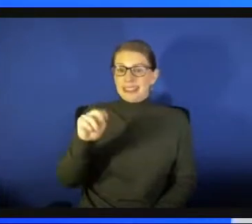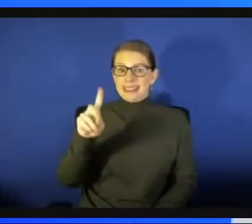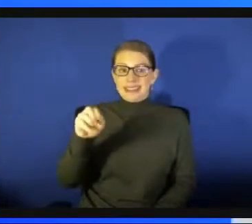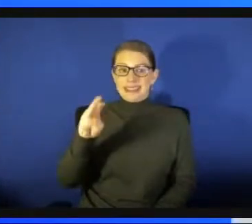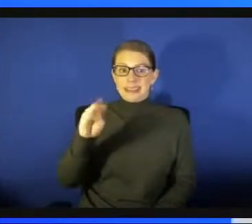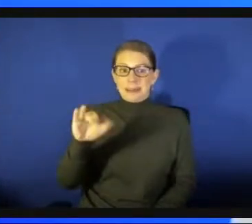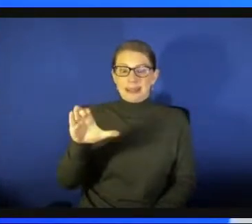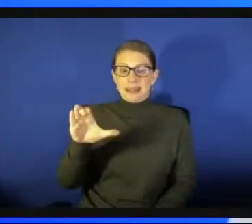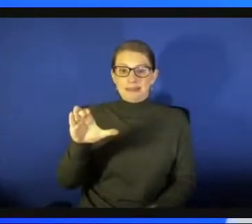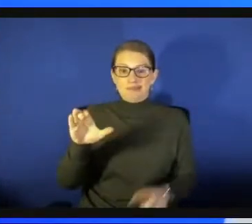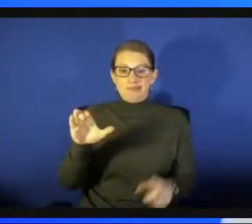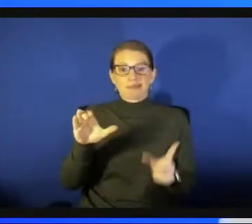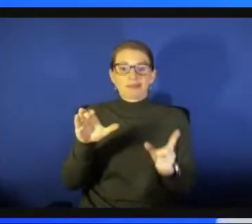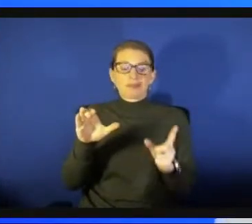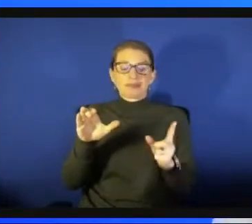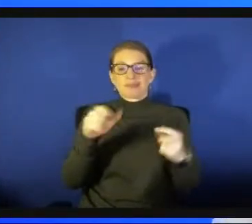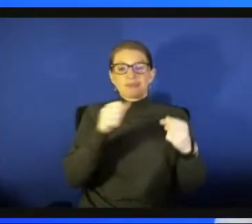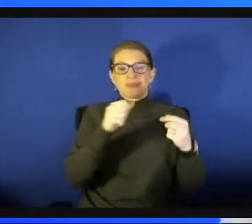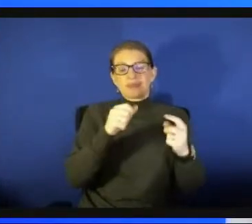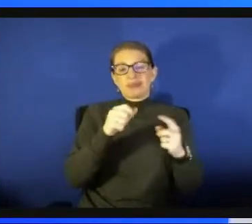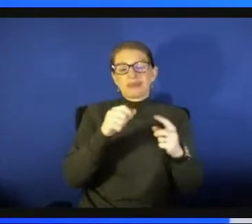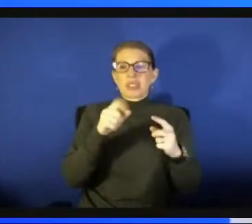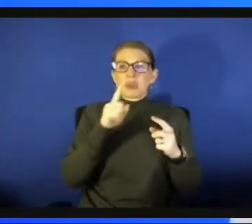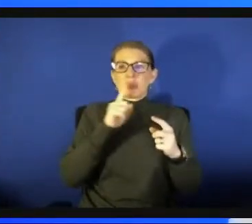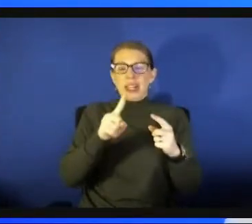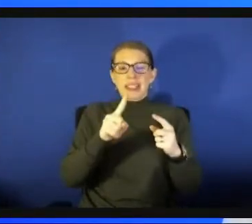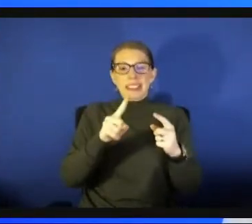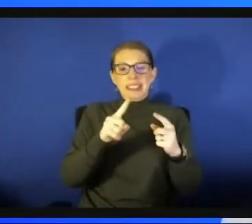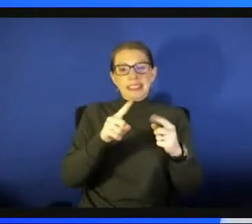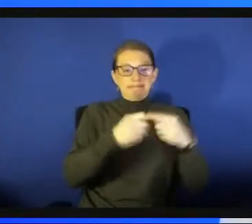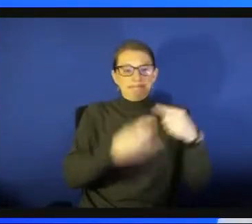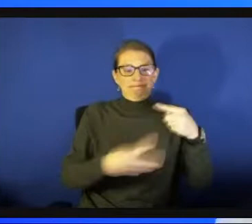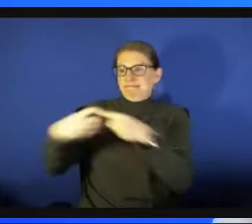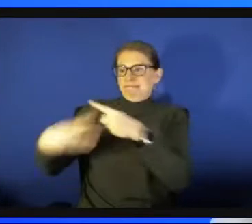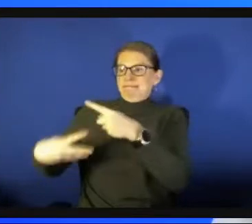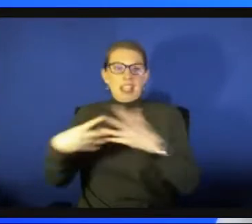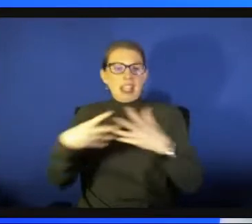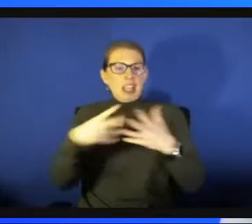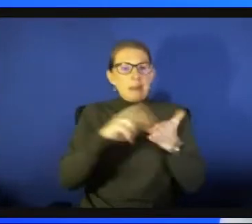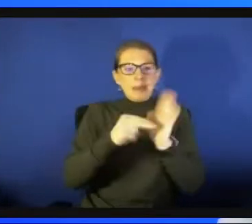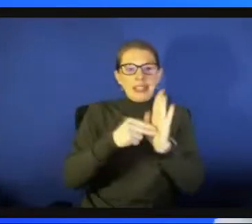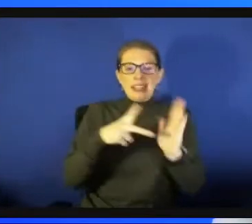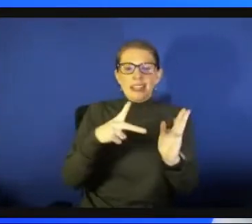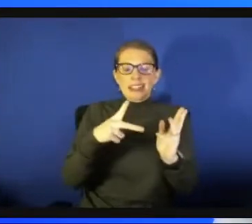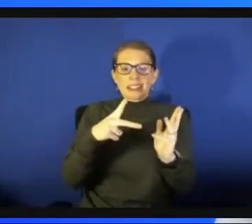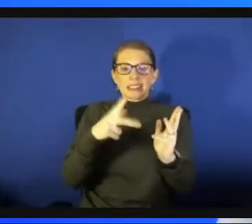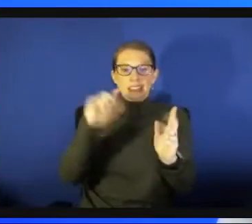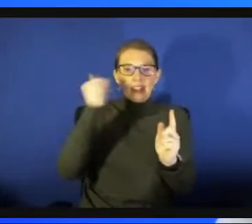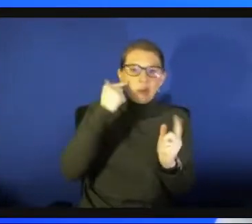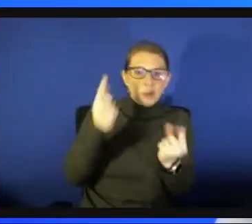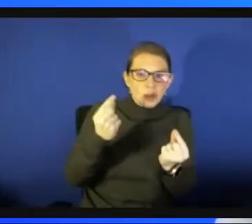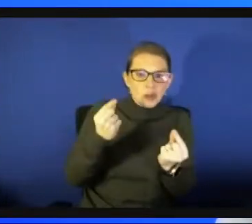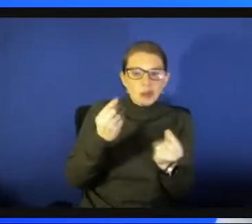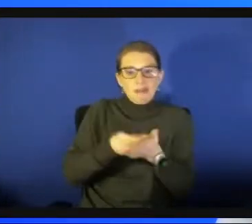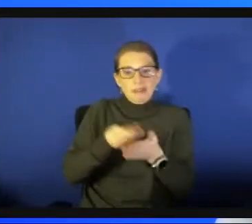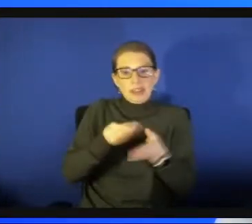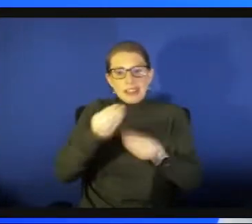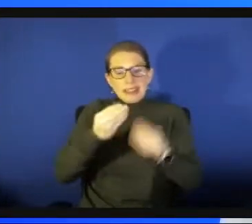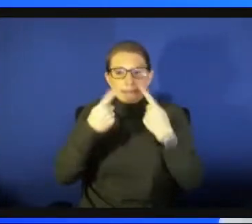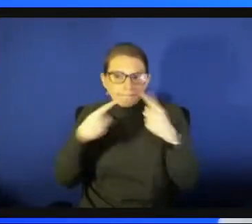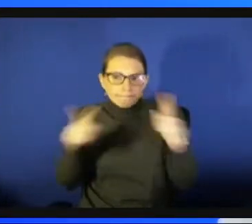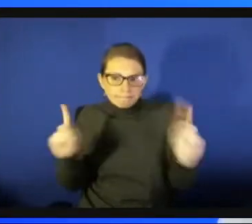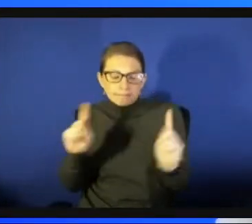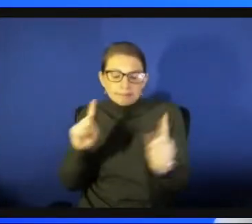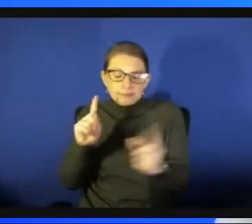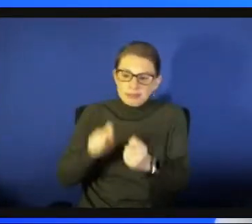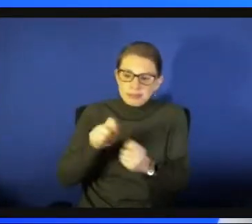it's multifaceted. So it's what the government will do. It's about finances. It's about declaring a certain state,